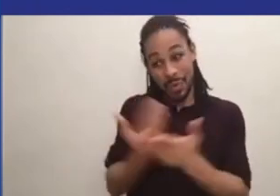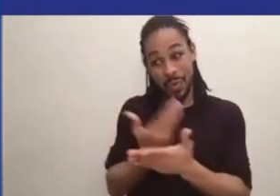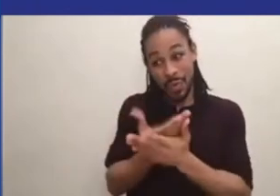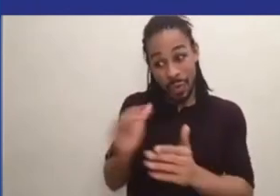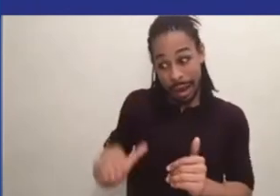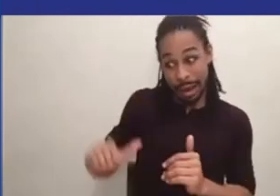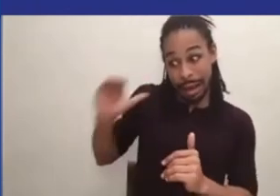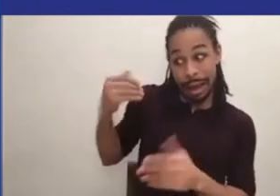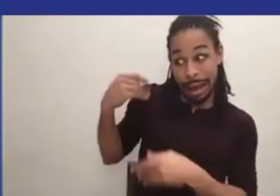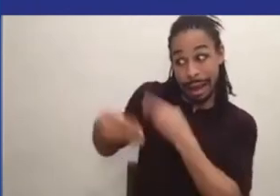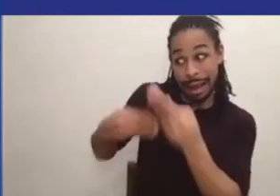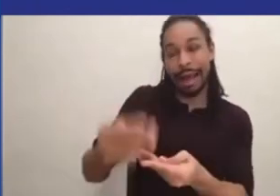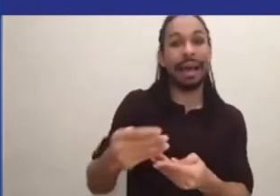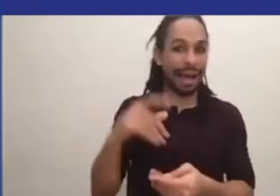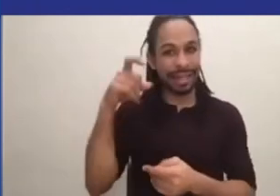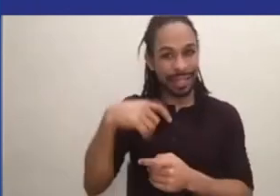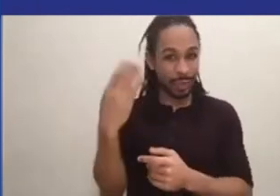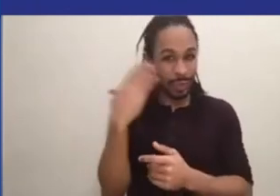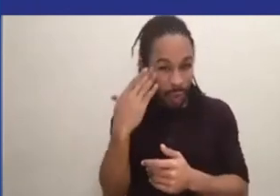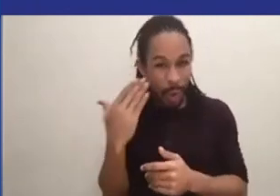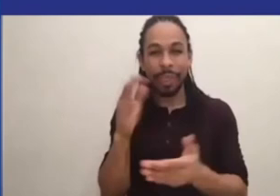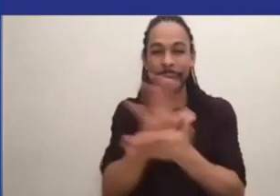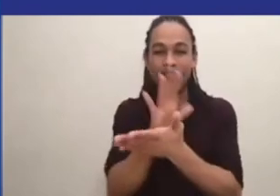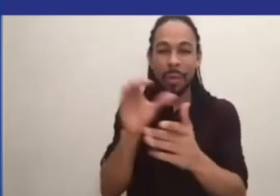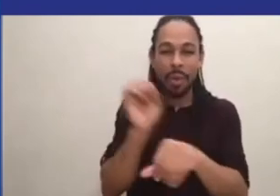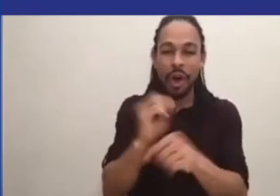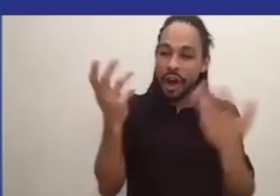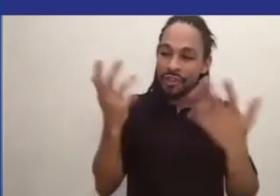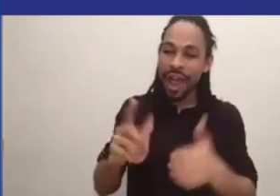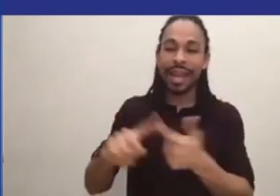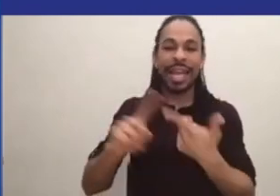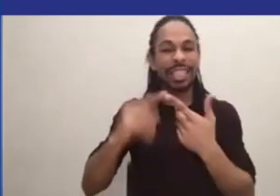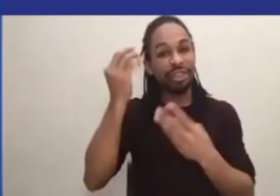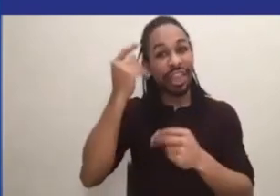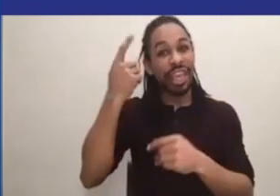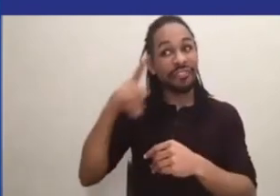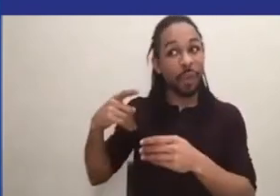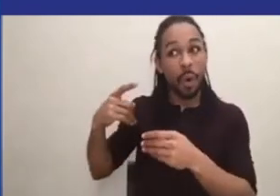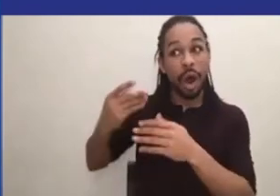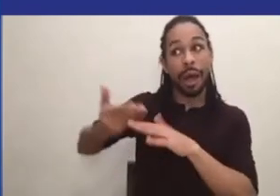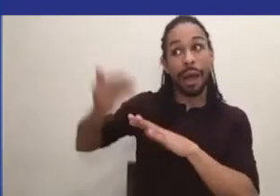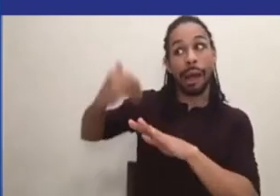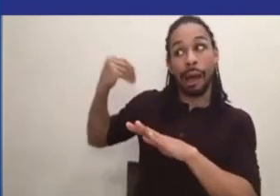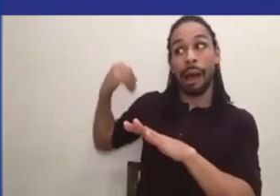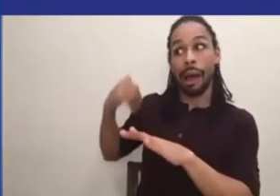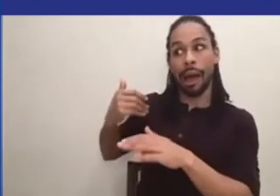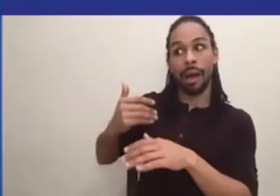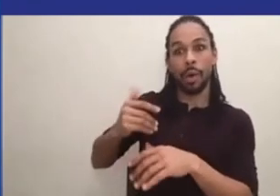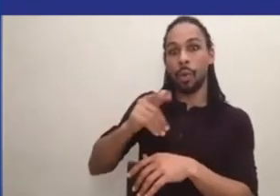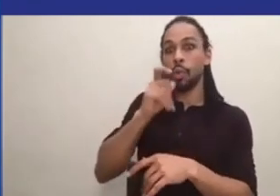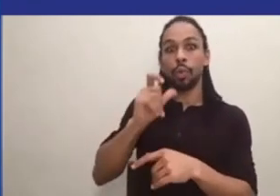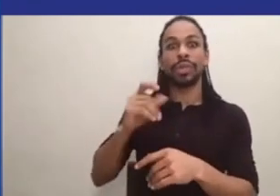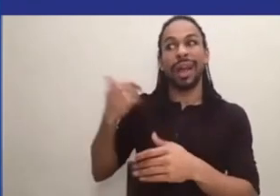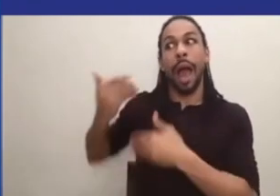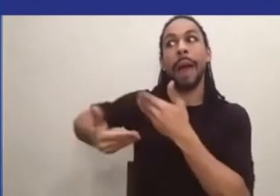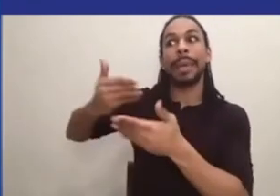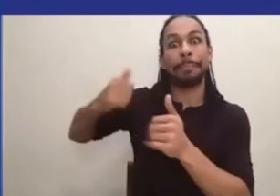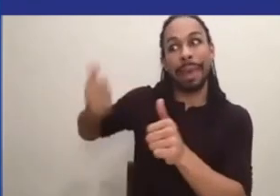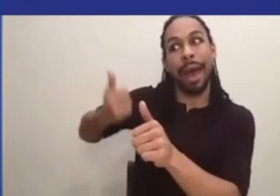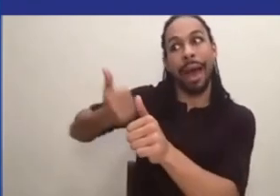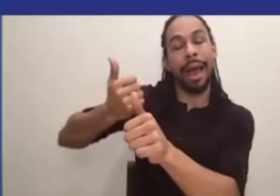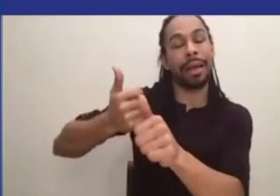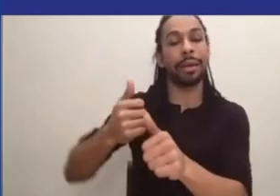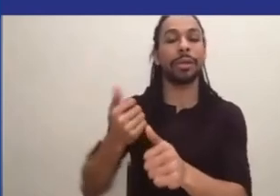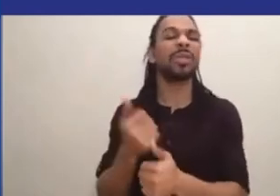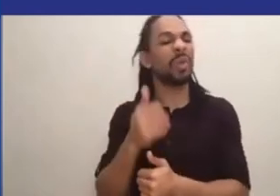the paperwork should be. He's thinking for the next one after him, you know. So I think it's that story of having that respect